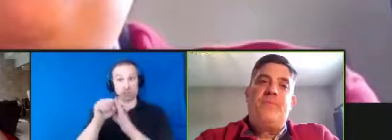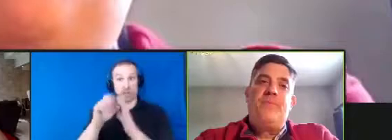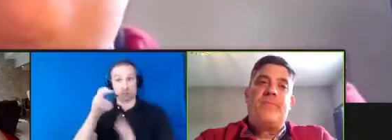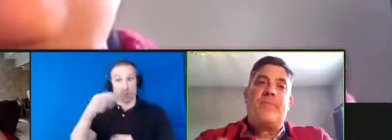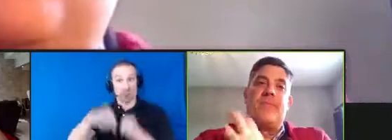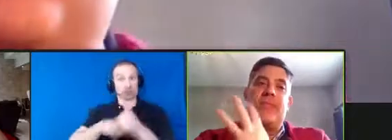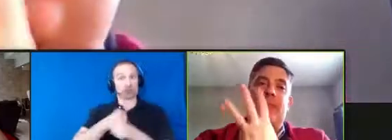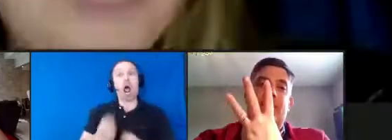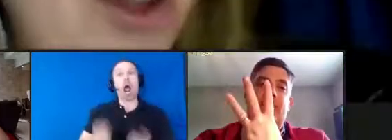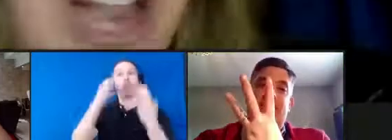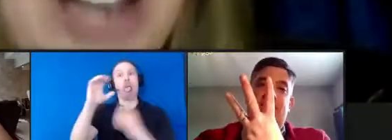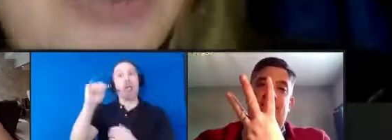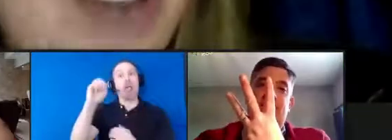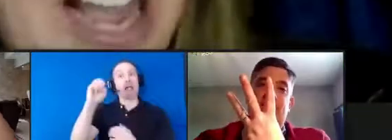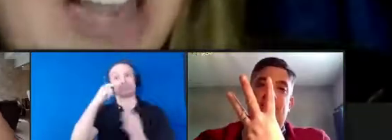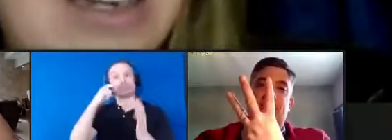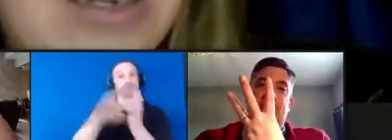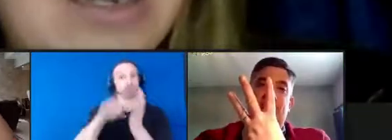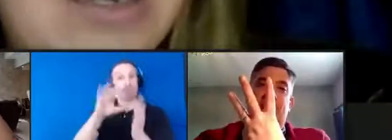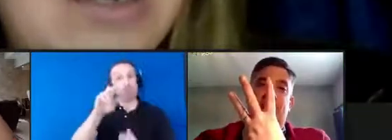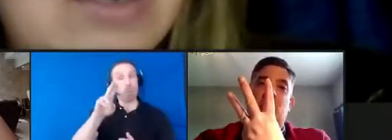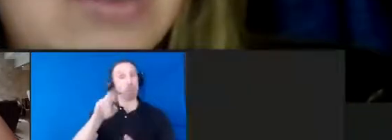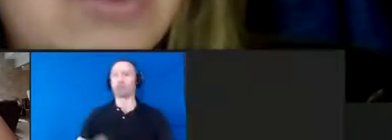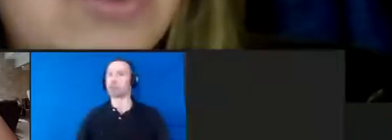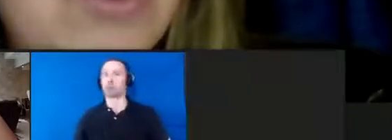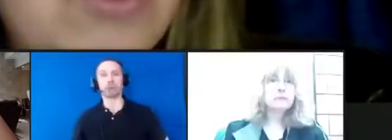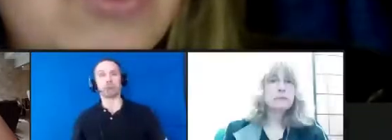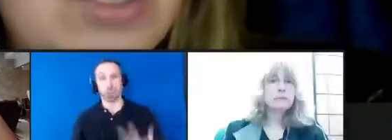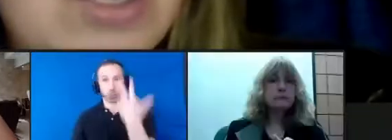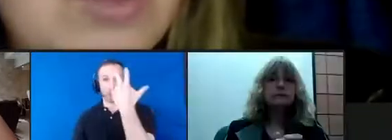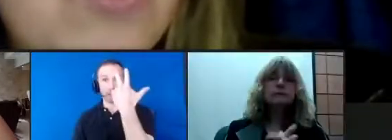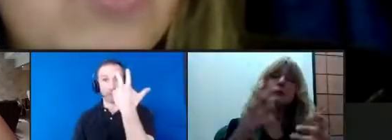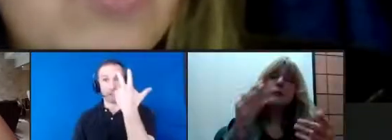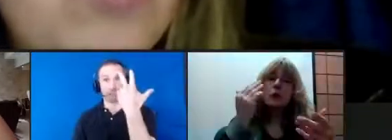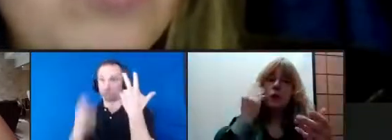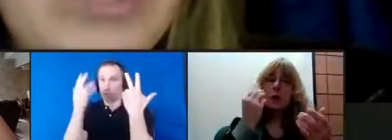year? No, I do not. 3.